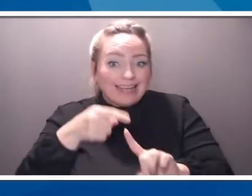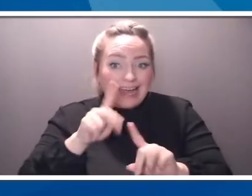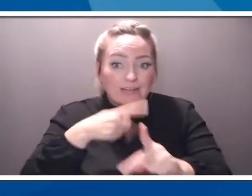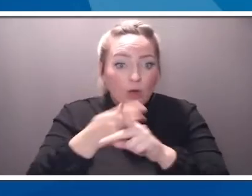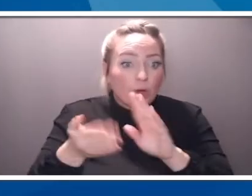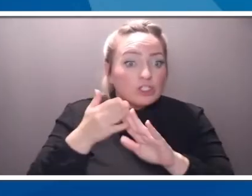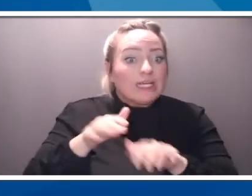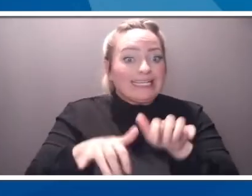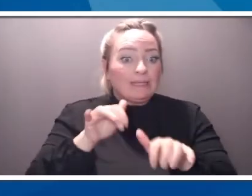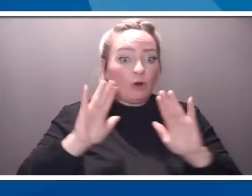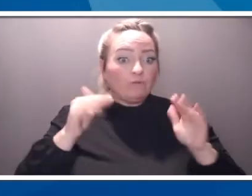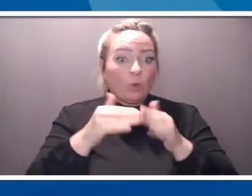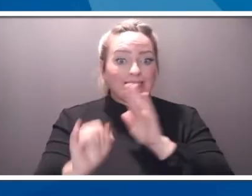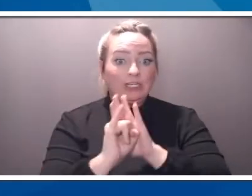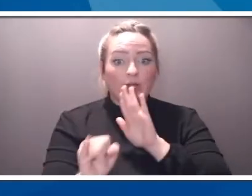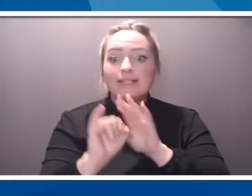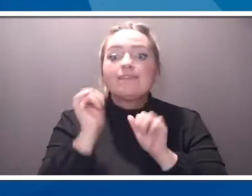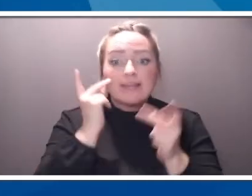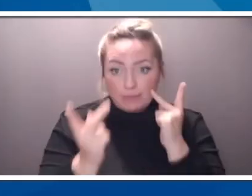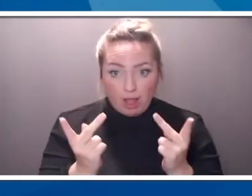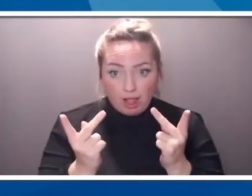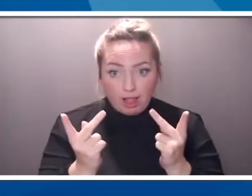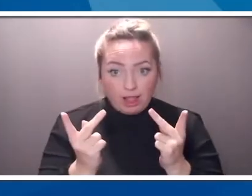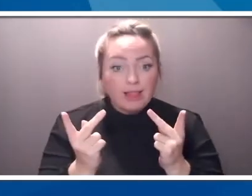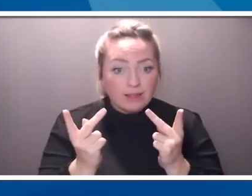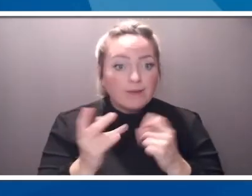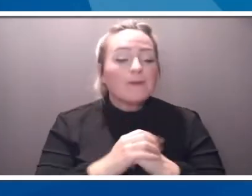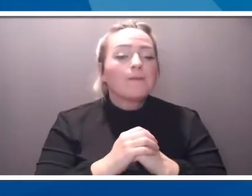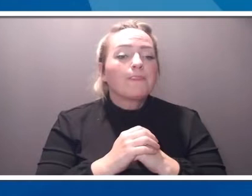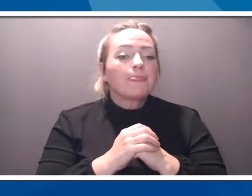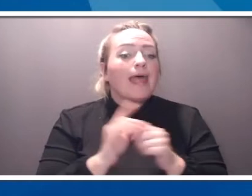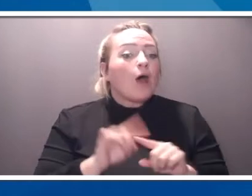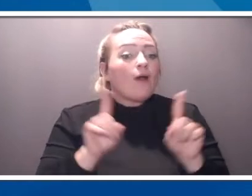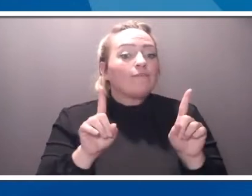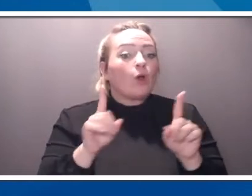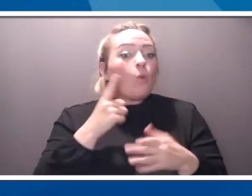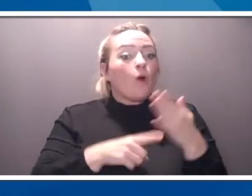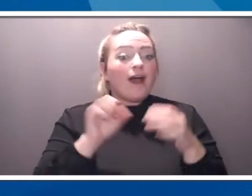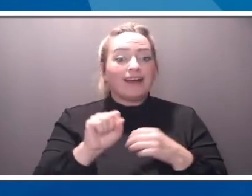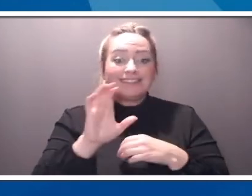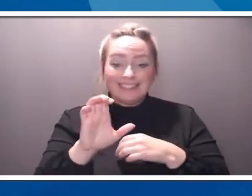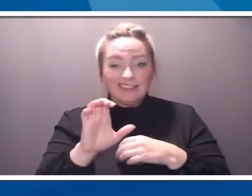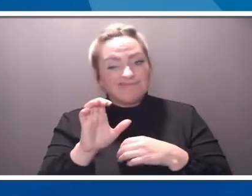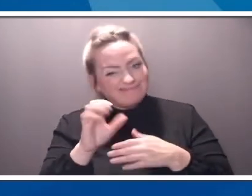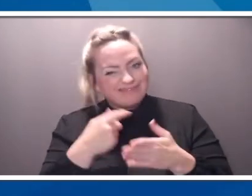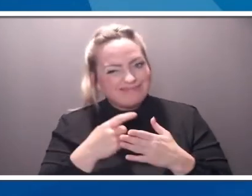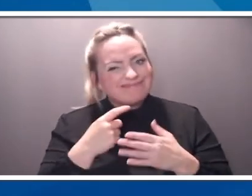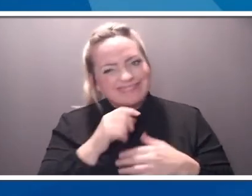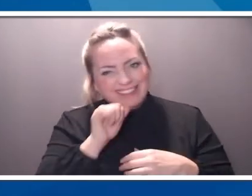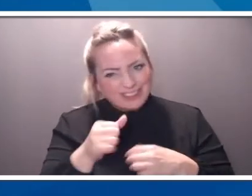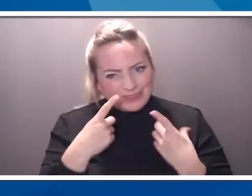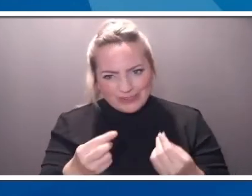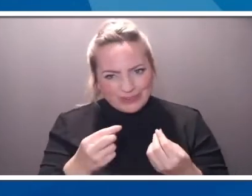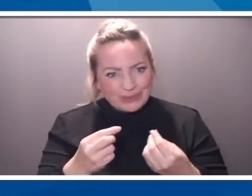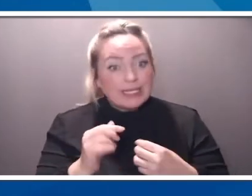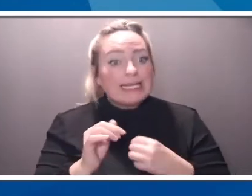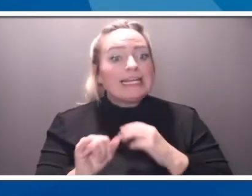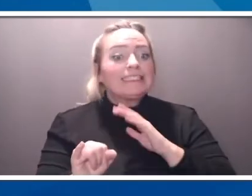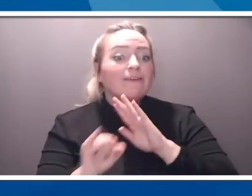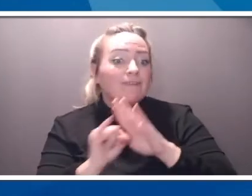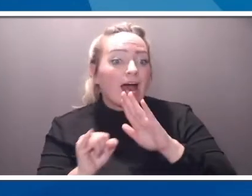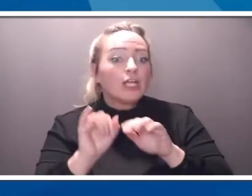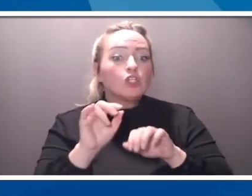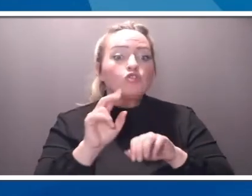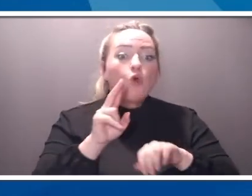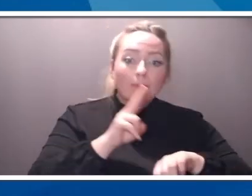interface has a mode of operation where the keyboard focus indicator is visible. However, what the SC fails to